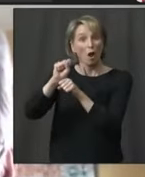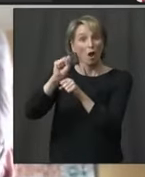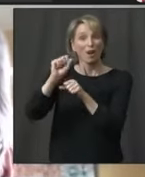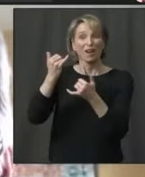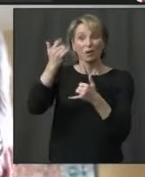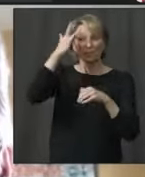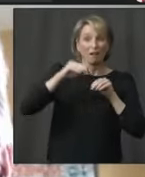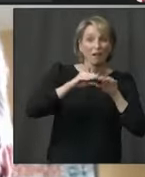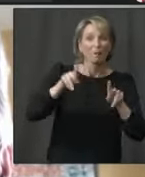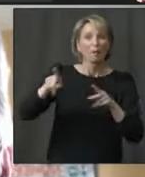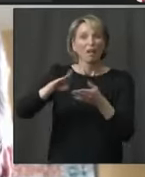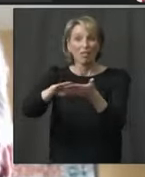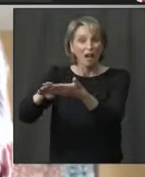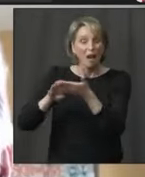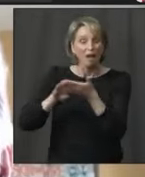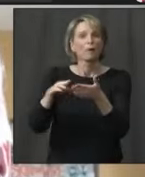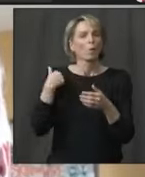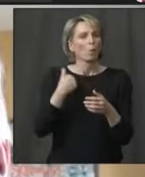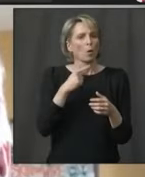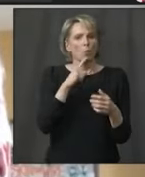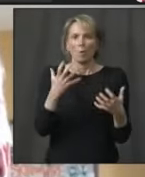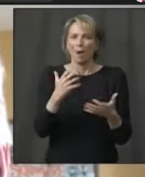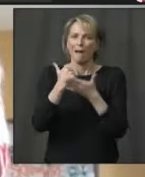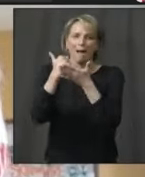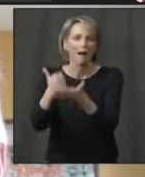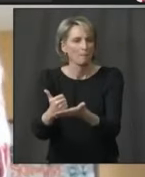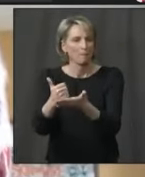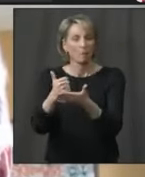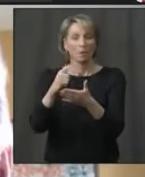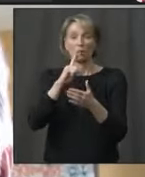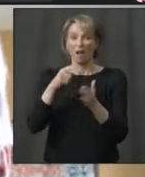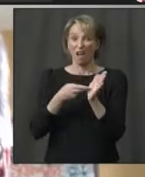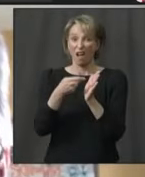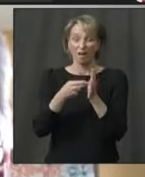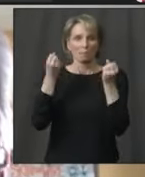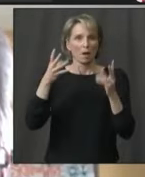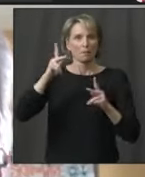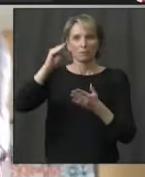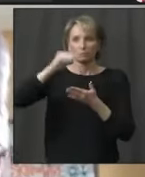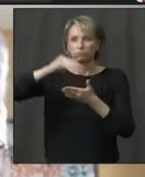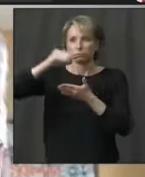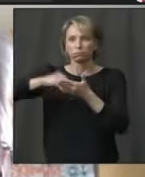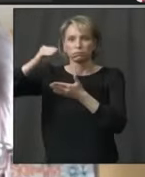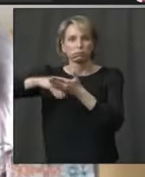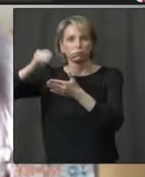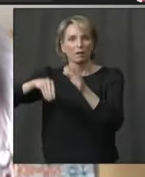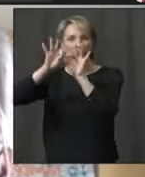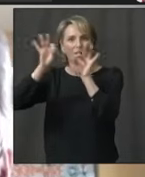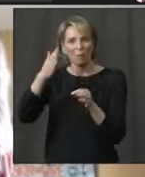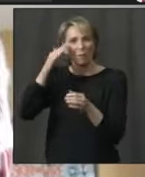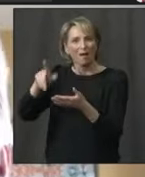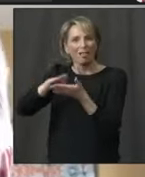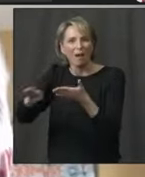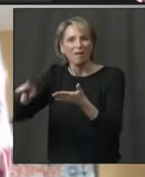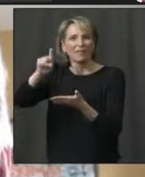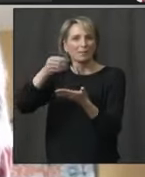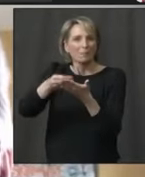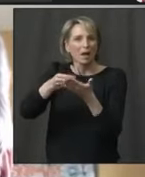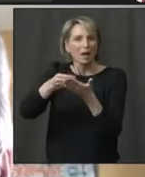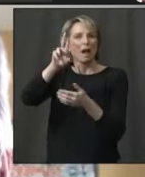doing everything in our power to manage this tsunami of claims that have been submitted. So please be